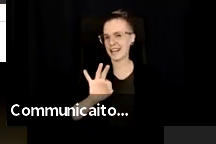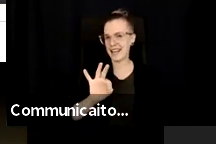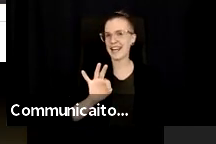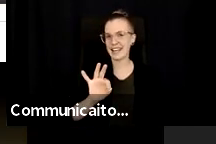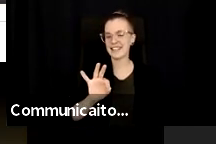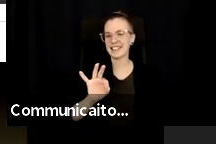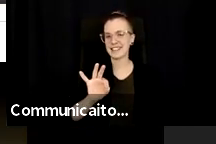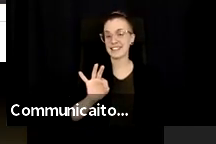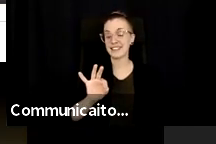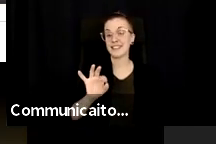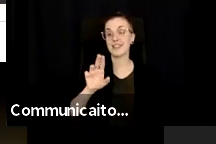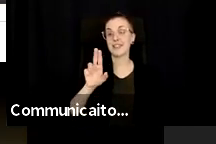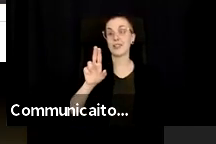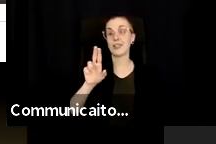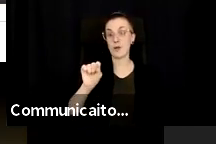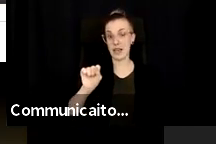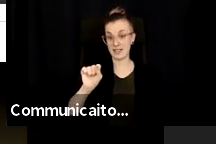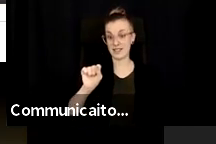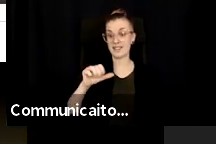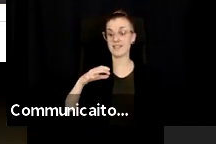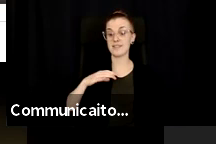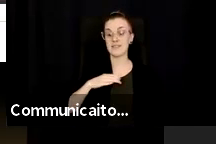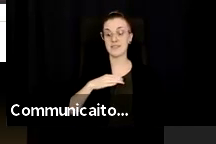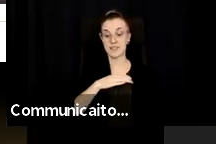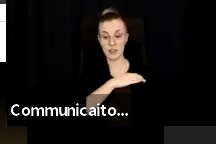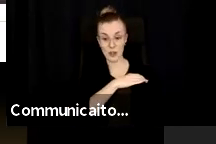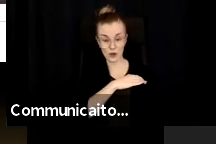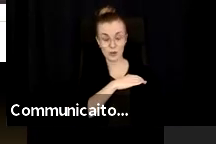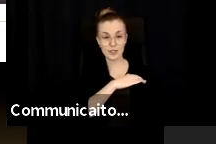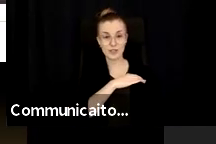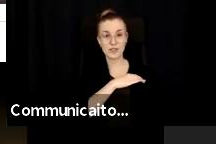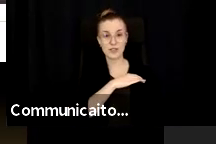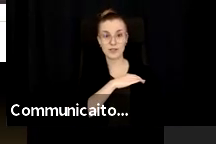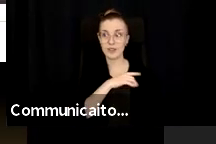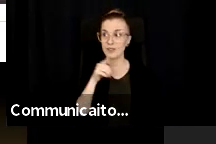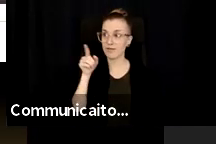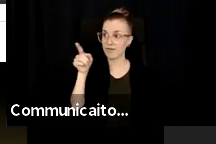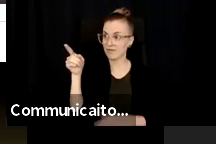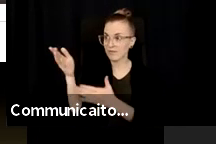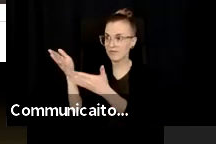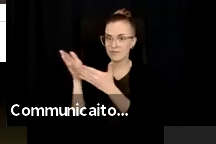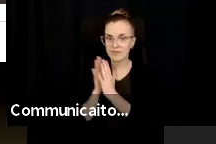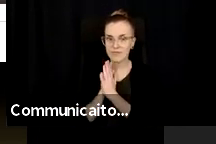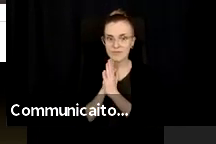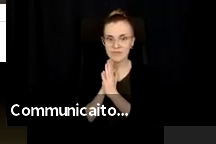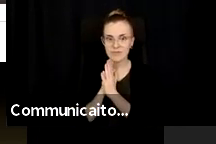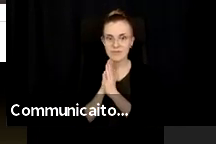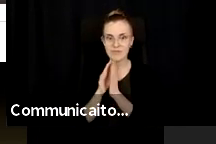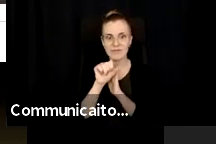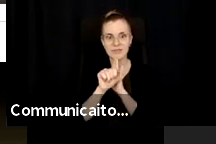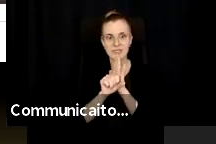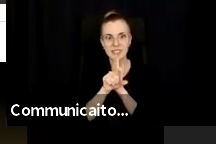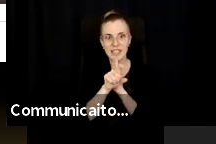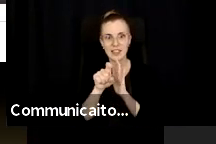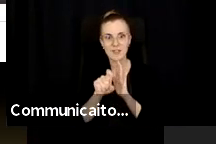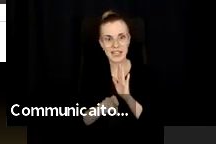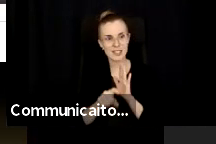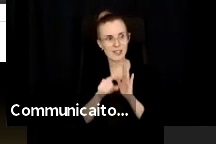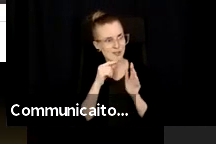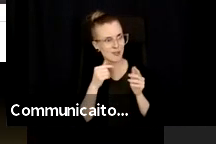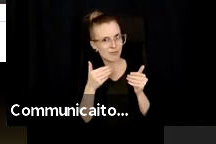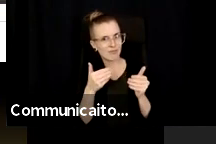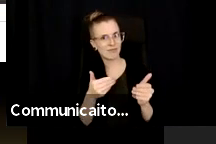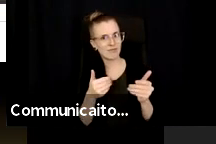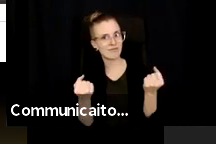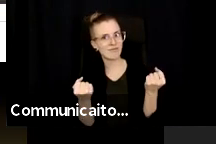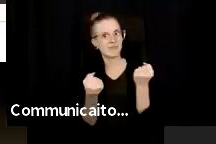1989, the United States Congress asked Texas to sponsor one of the only field